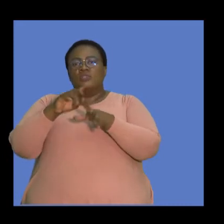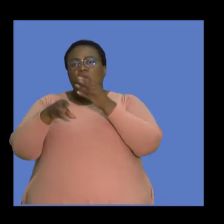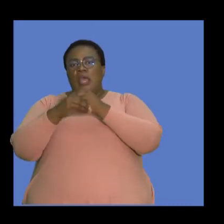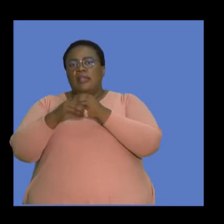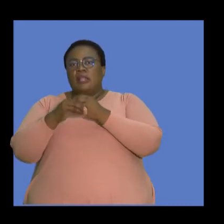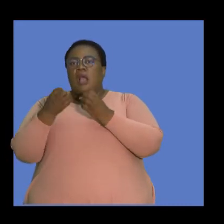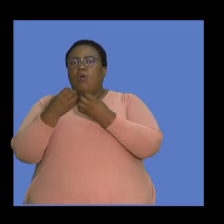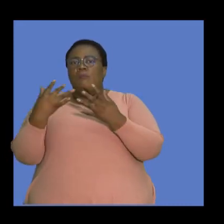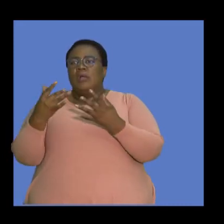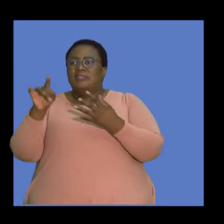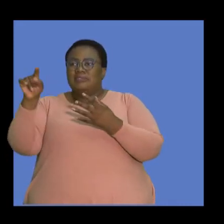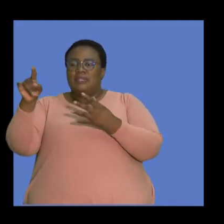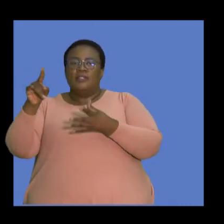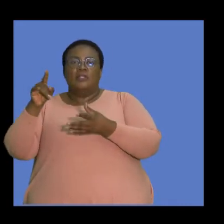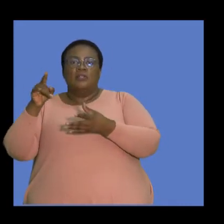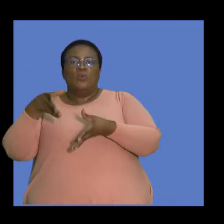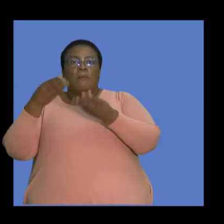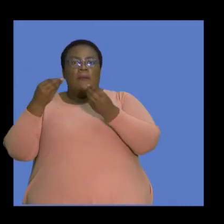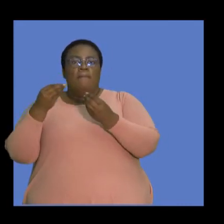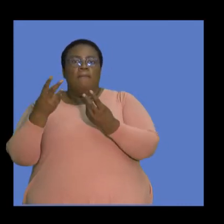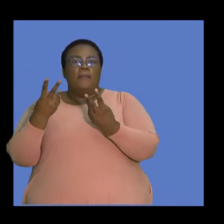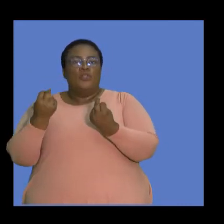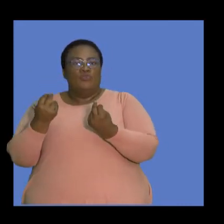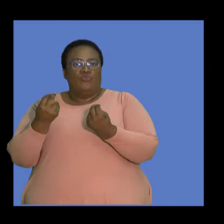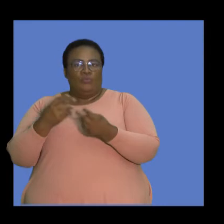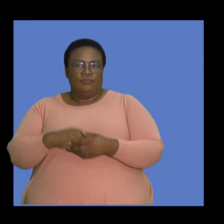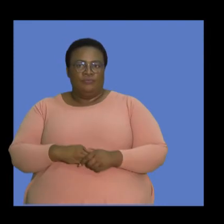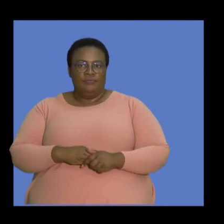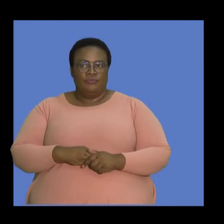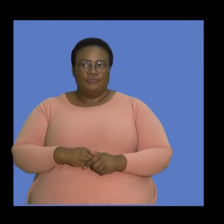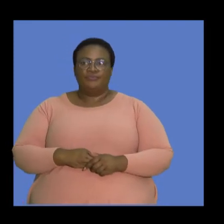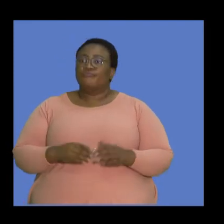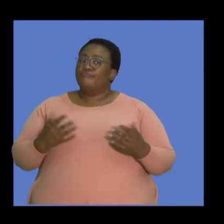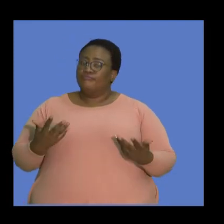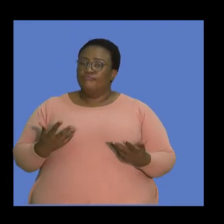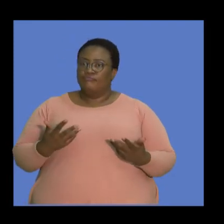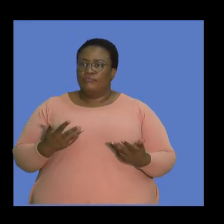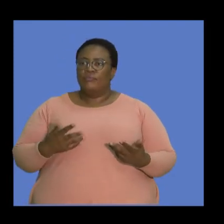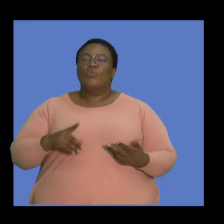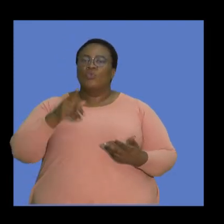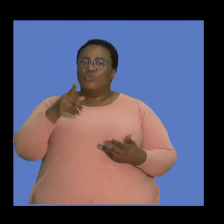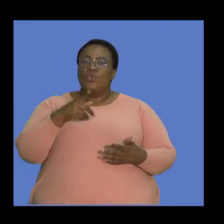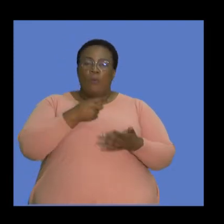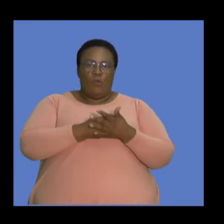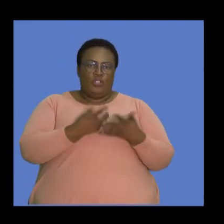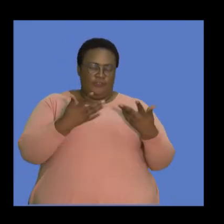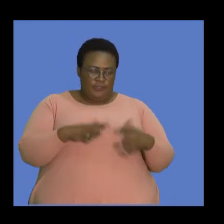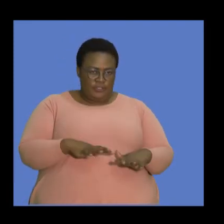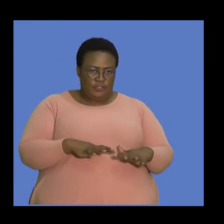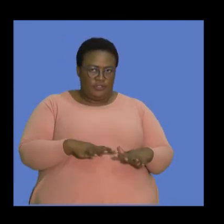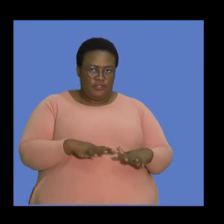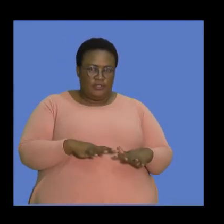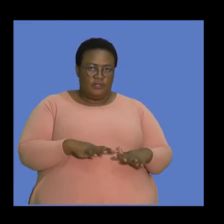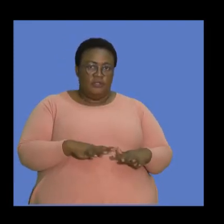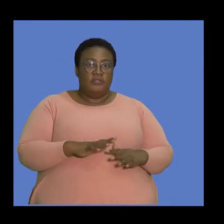idea, guys, or the main example that we've been using is you wanted to buy, or you bought rather, a